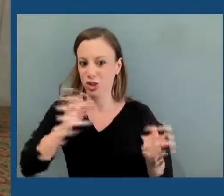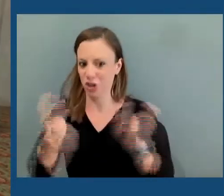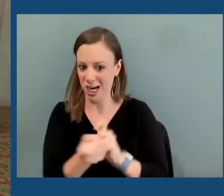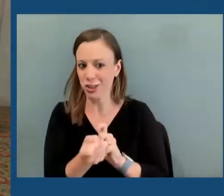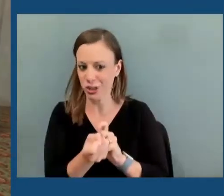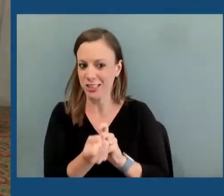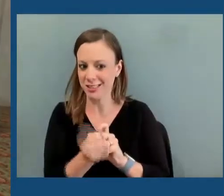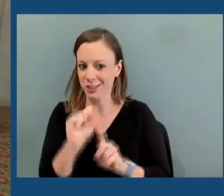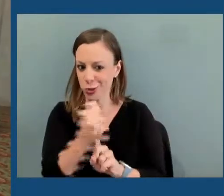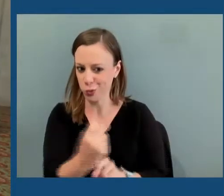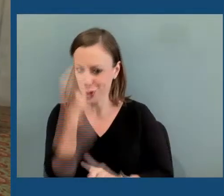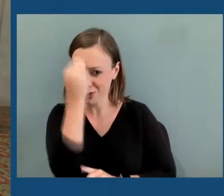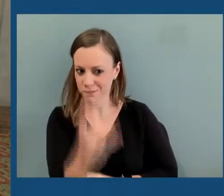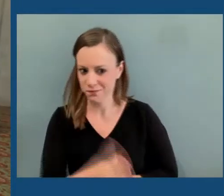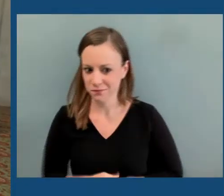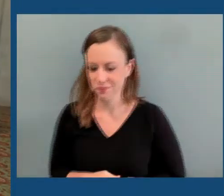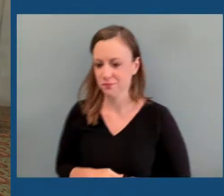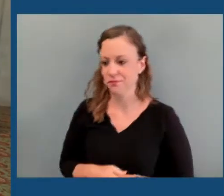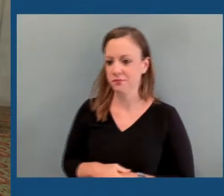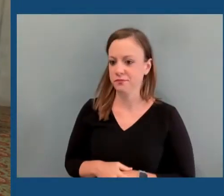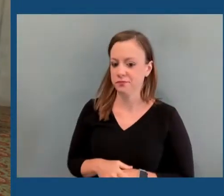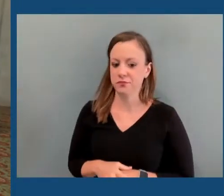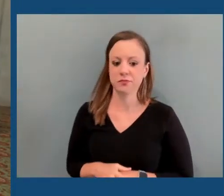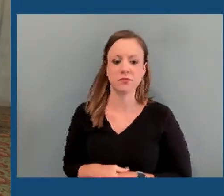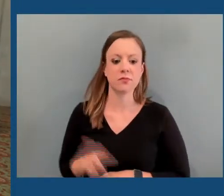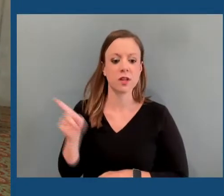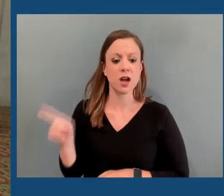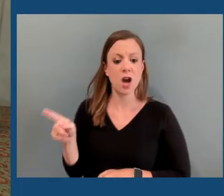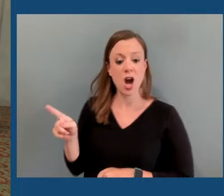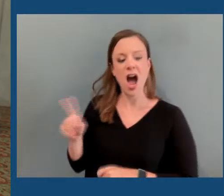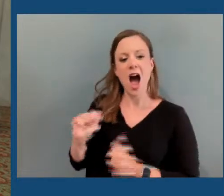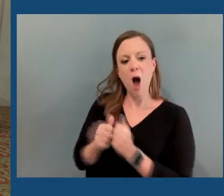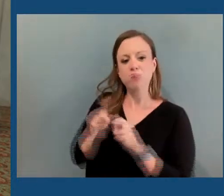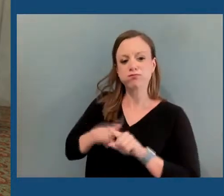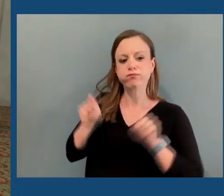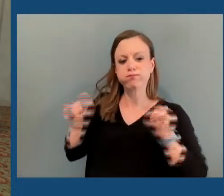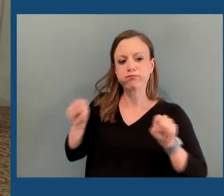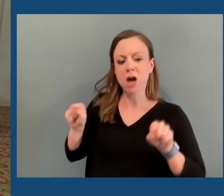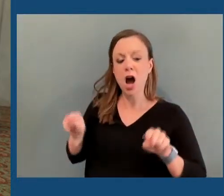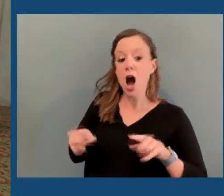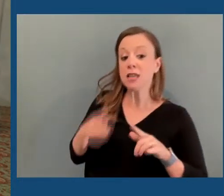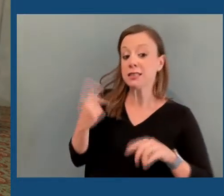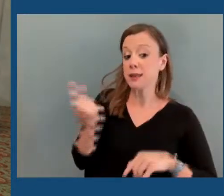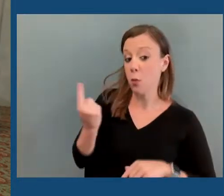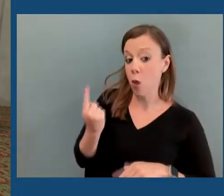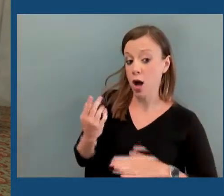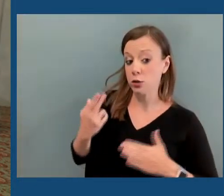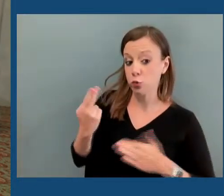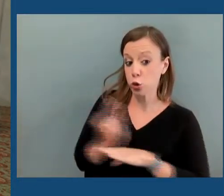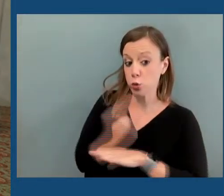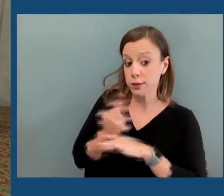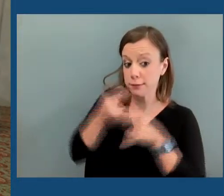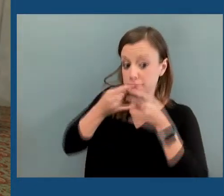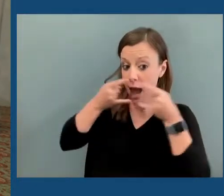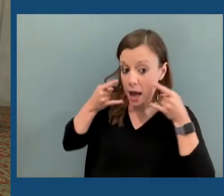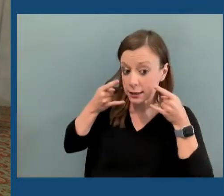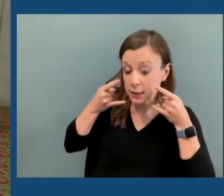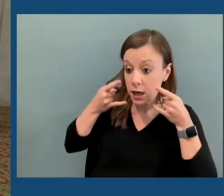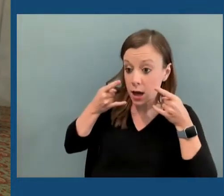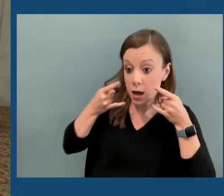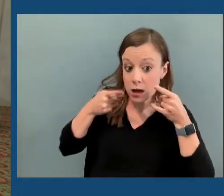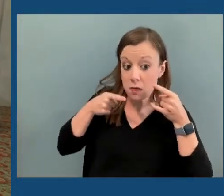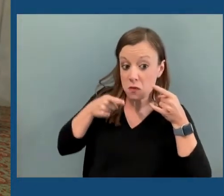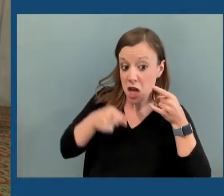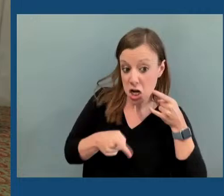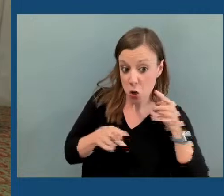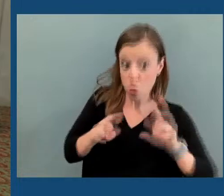How do you distinguish between somebody wearing a mask getting ready to do something illegal, and someone just wearing a mask because maybe they are